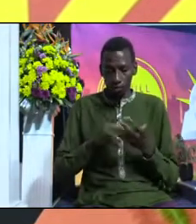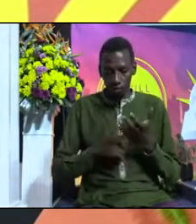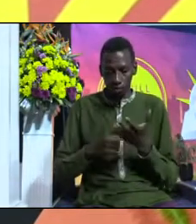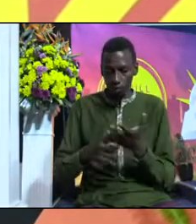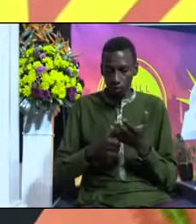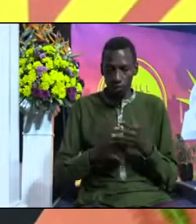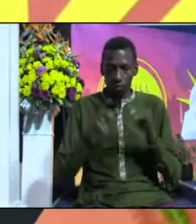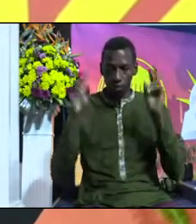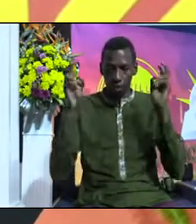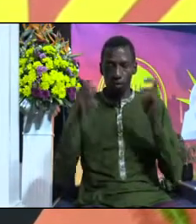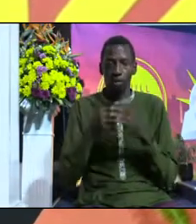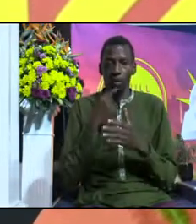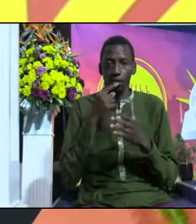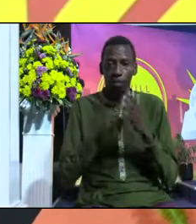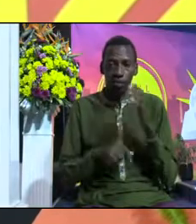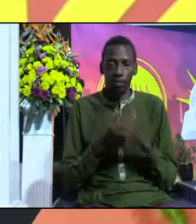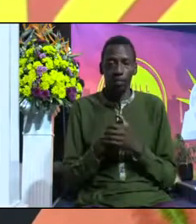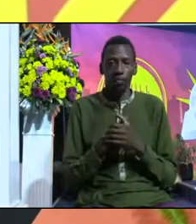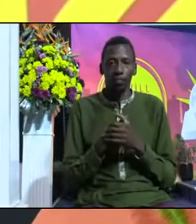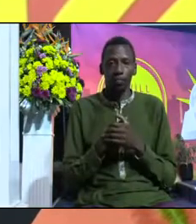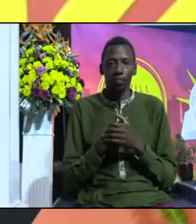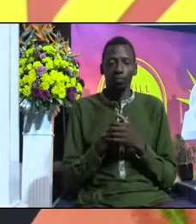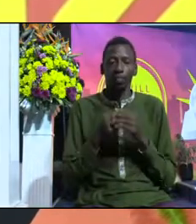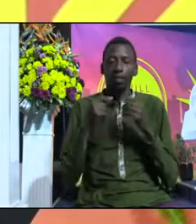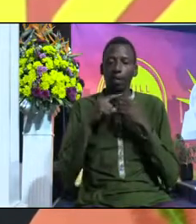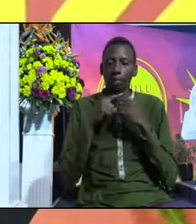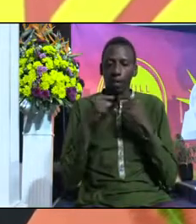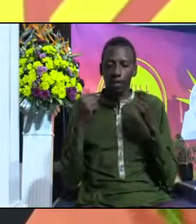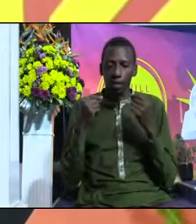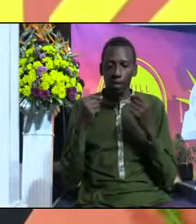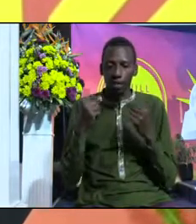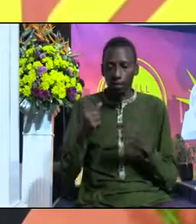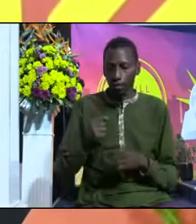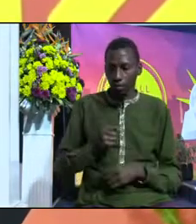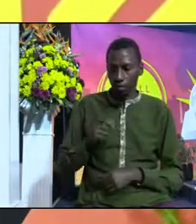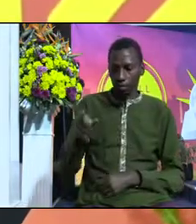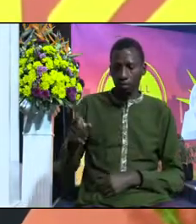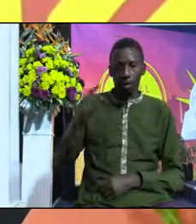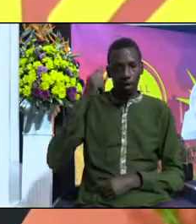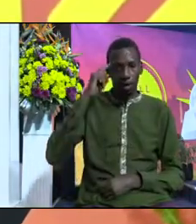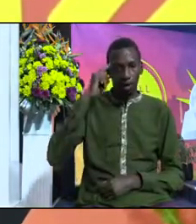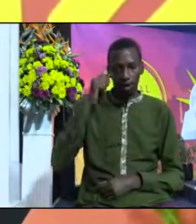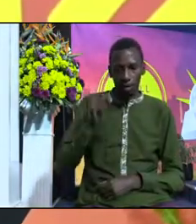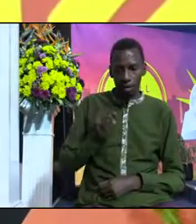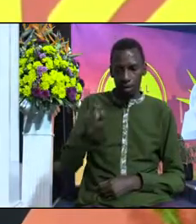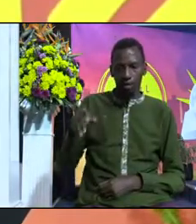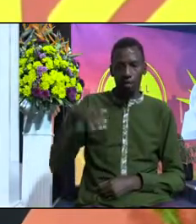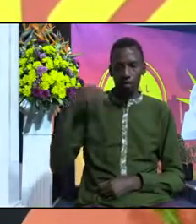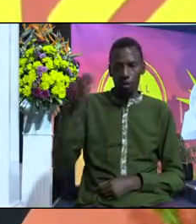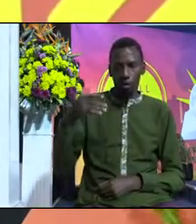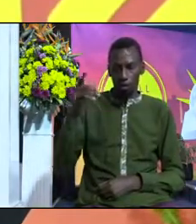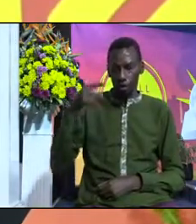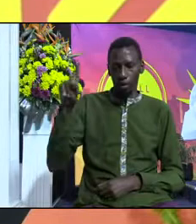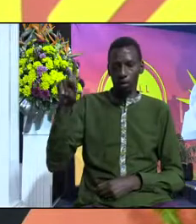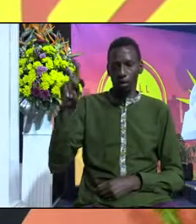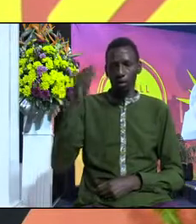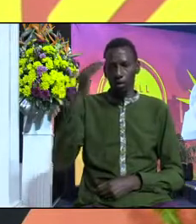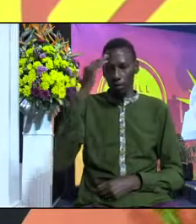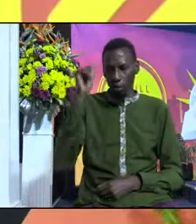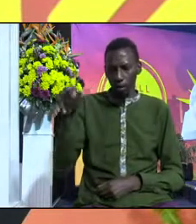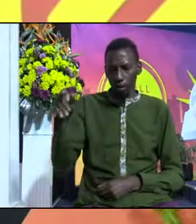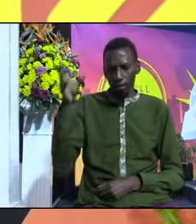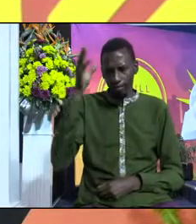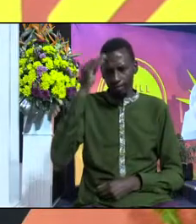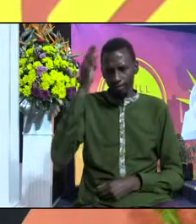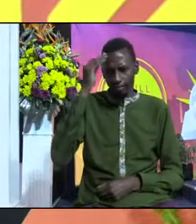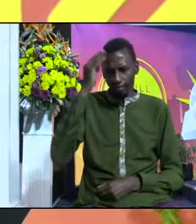he said, Pastor, she thinks she's always right because she has all that